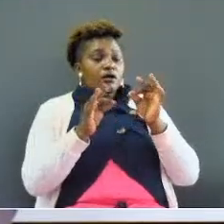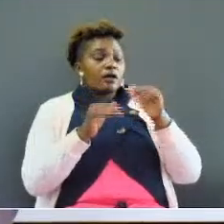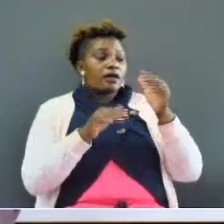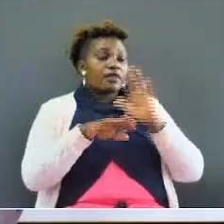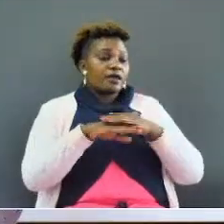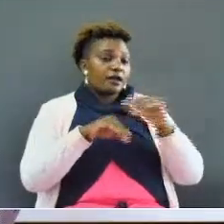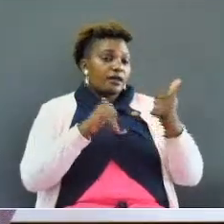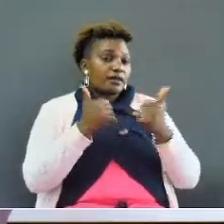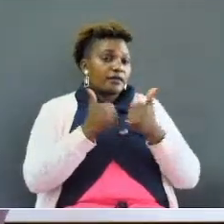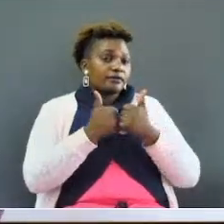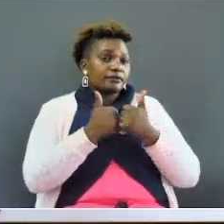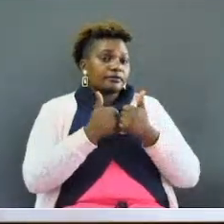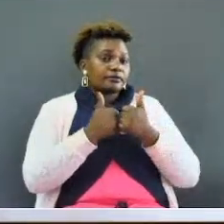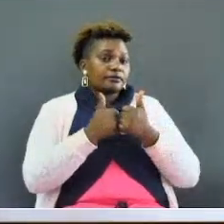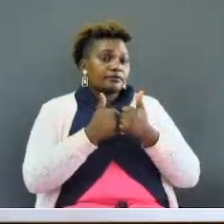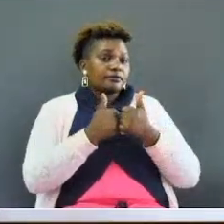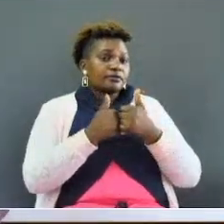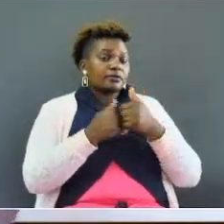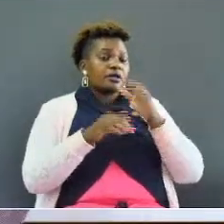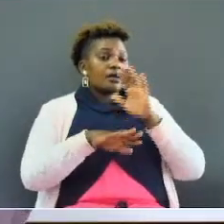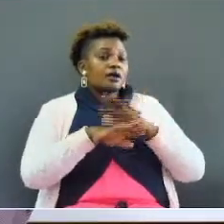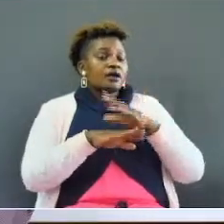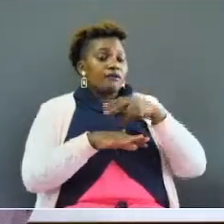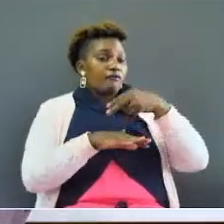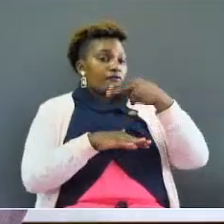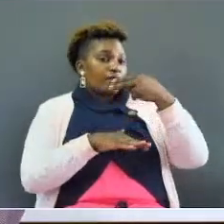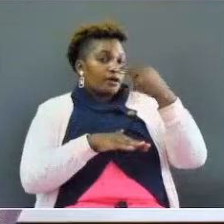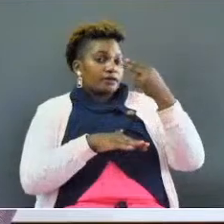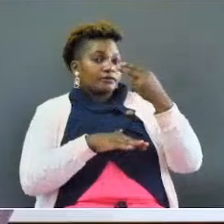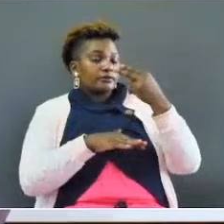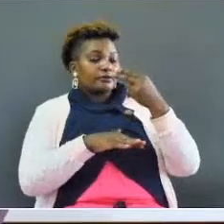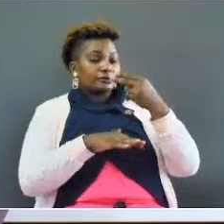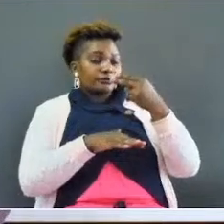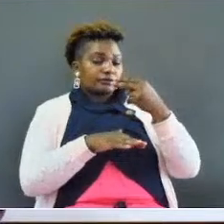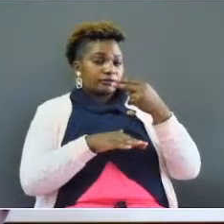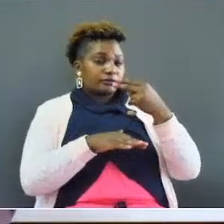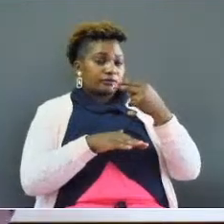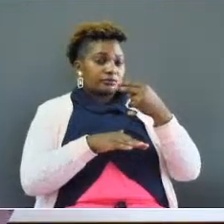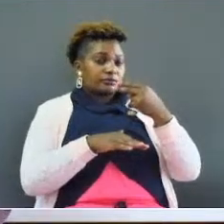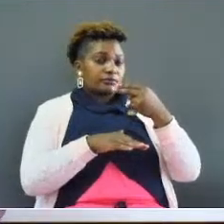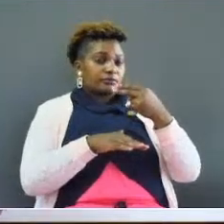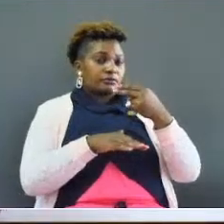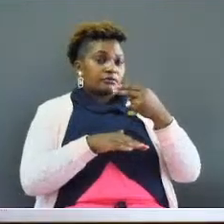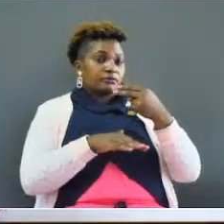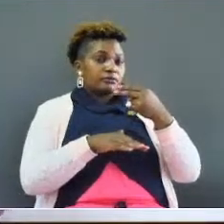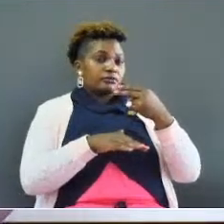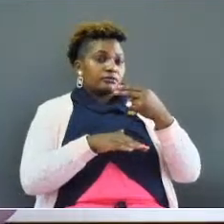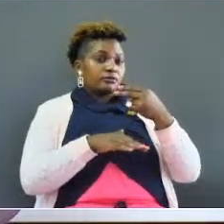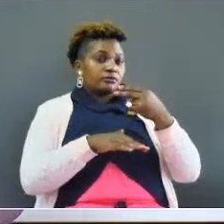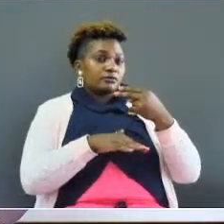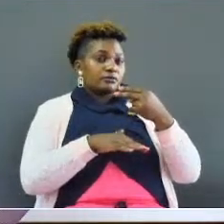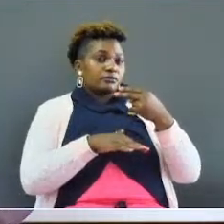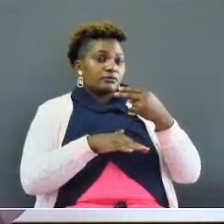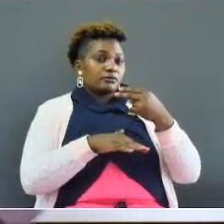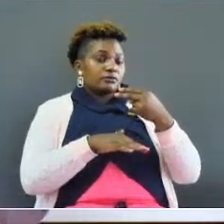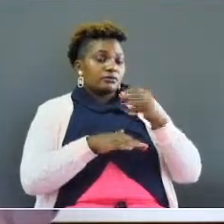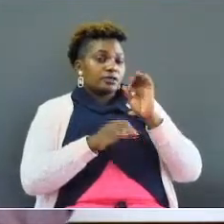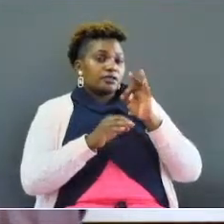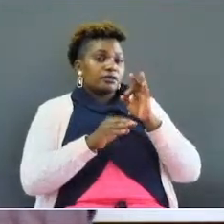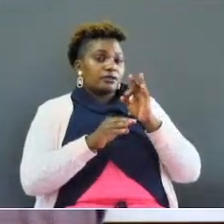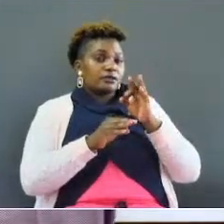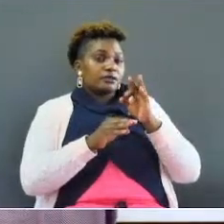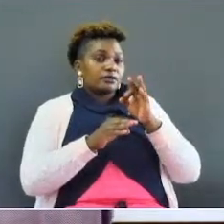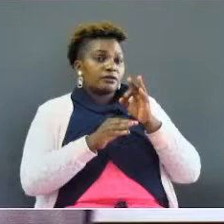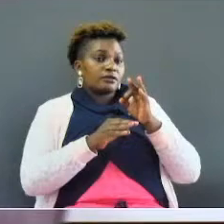others. It has very high viral loads. In other words, if you take the